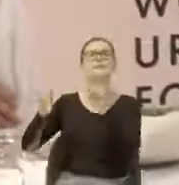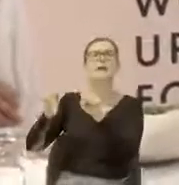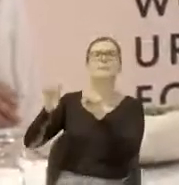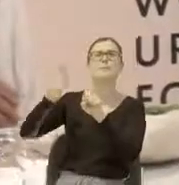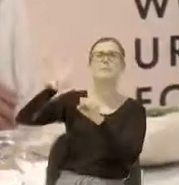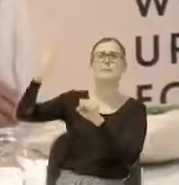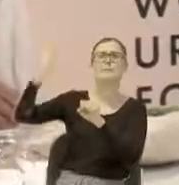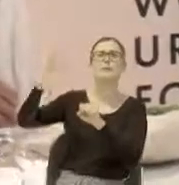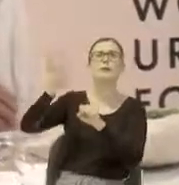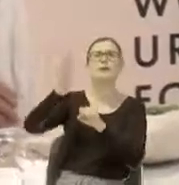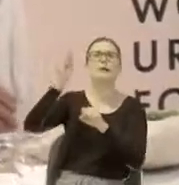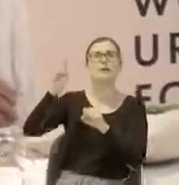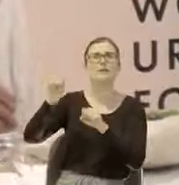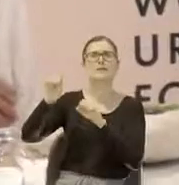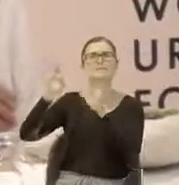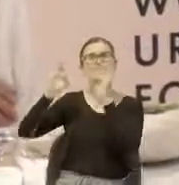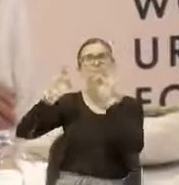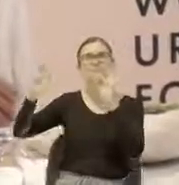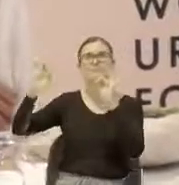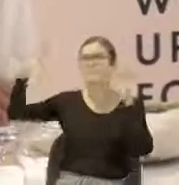major important role that the